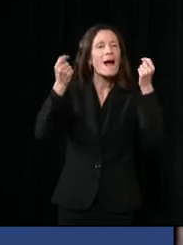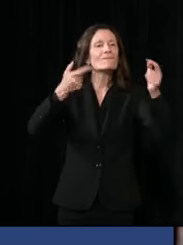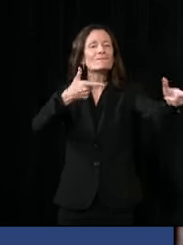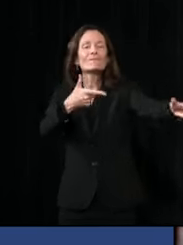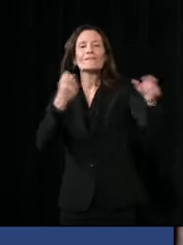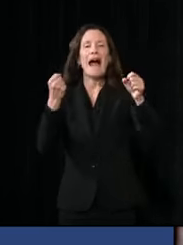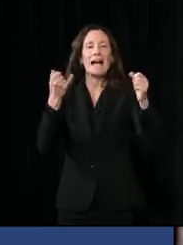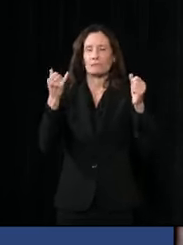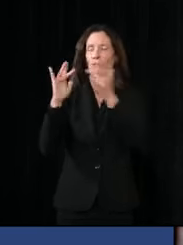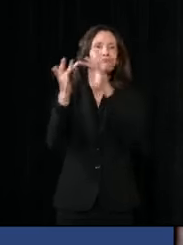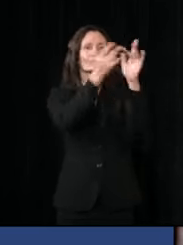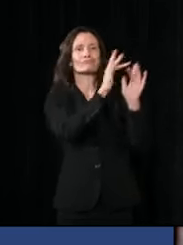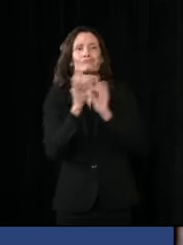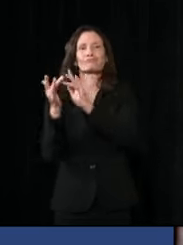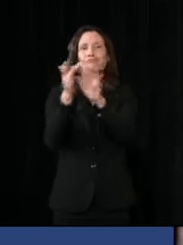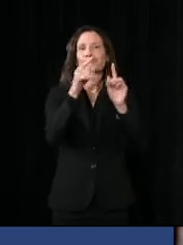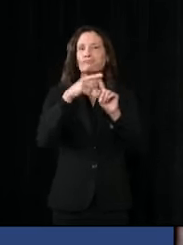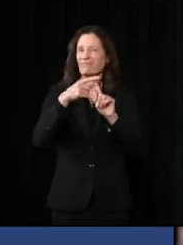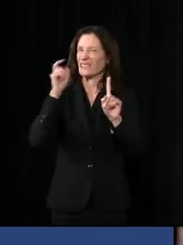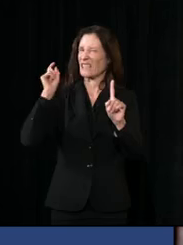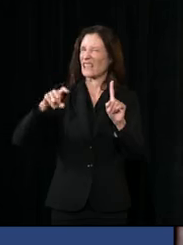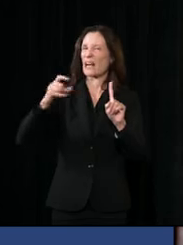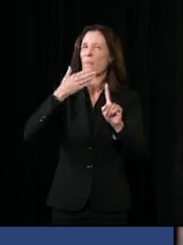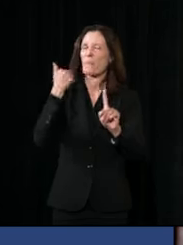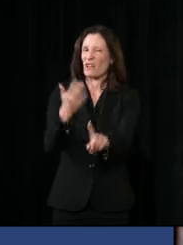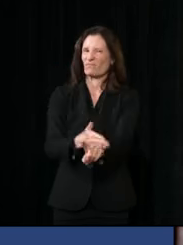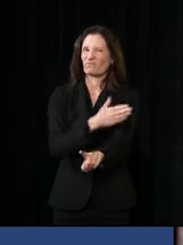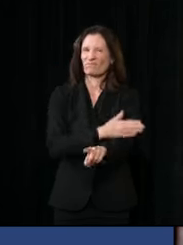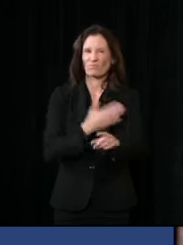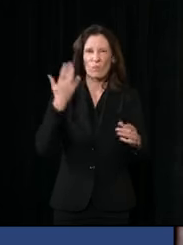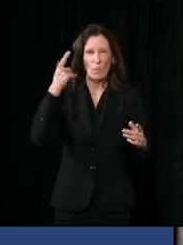it's smart for schools and for people. There are going to